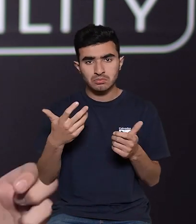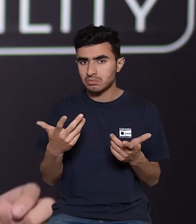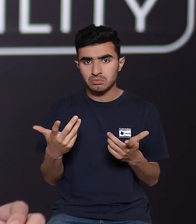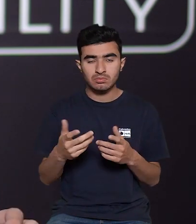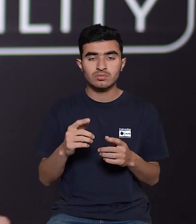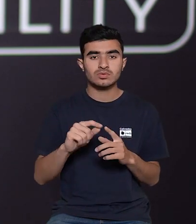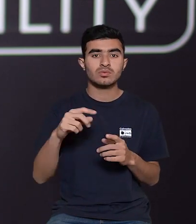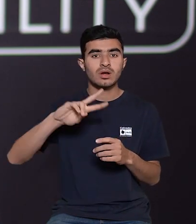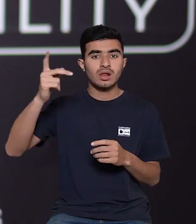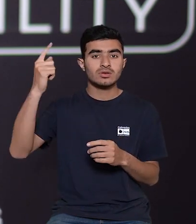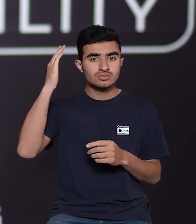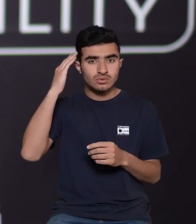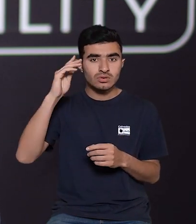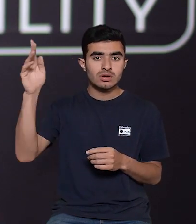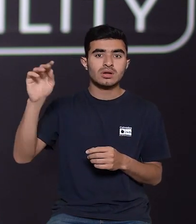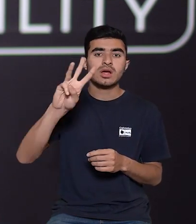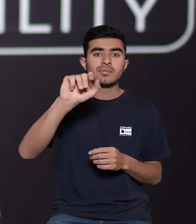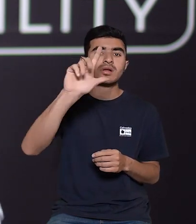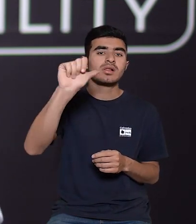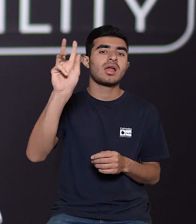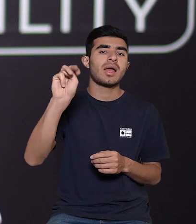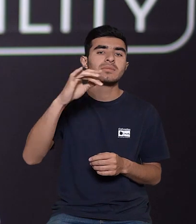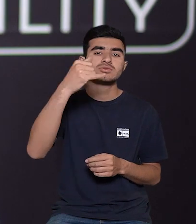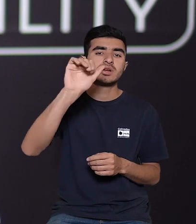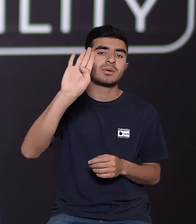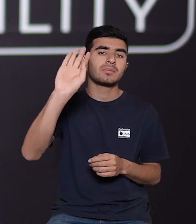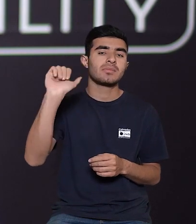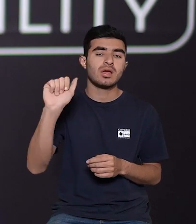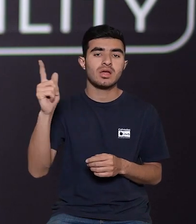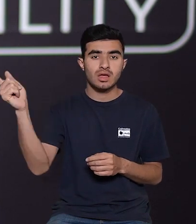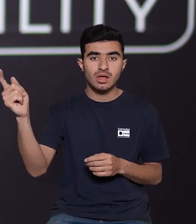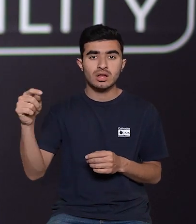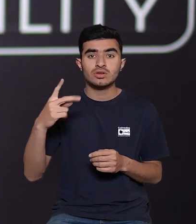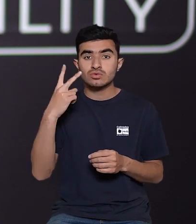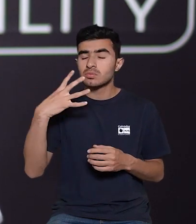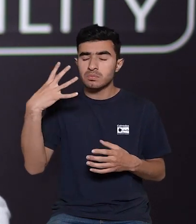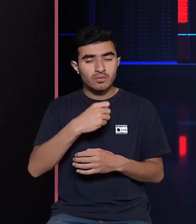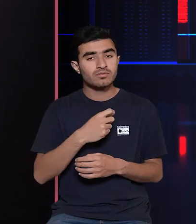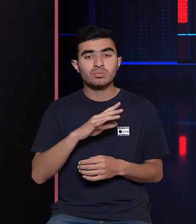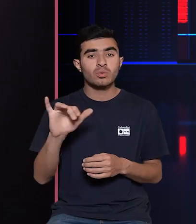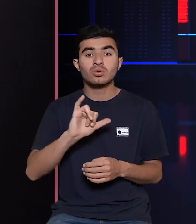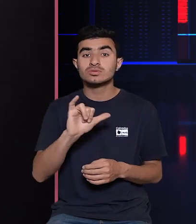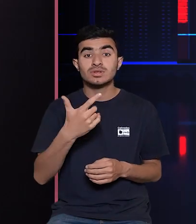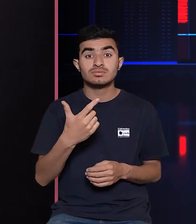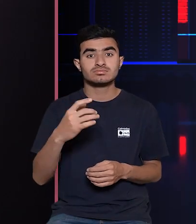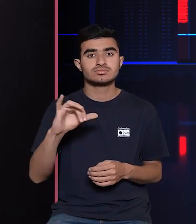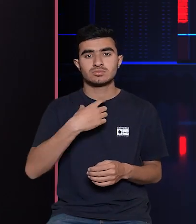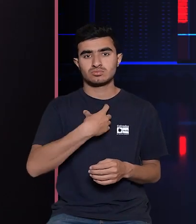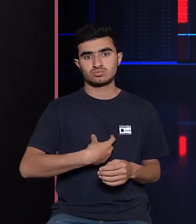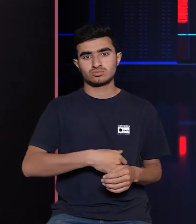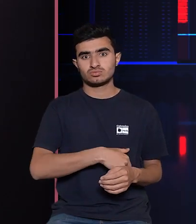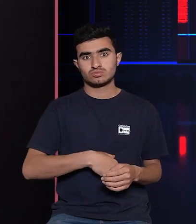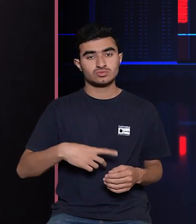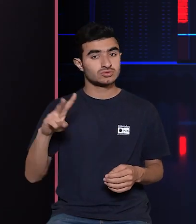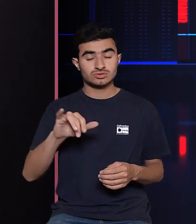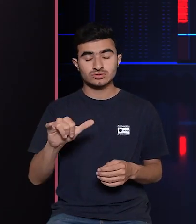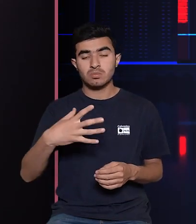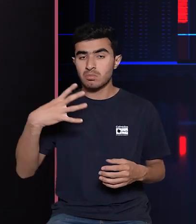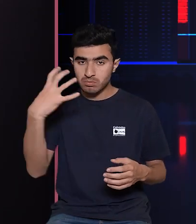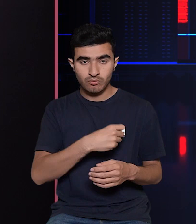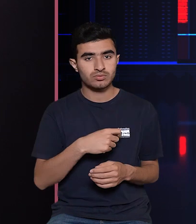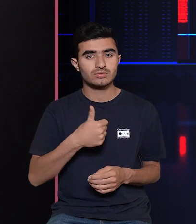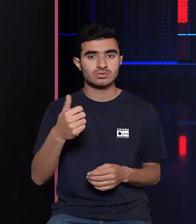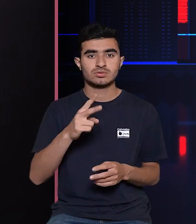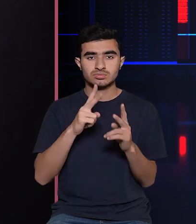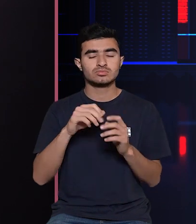call it heaven in disguise, or such as Malam Jabba is known as the Switzerland of Pakistan. I even went there